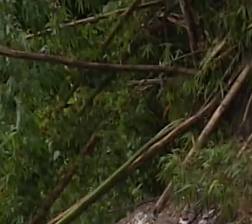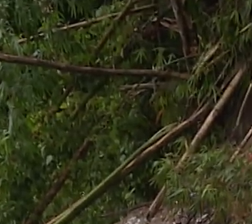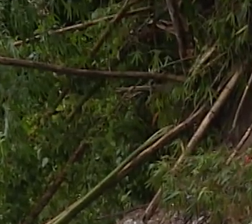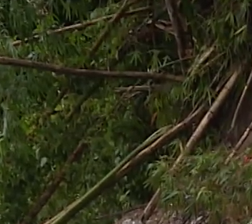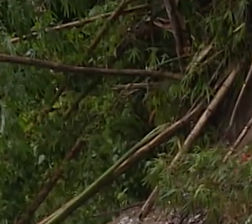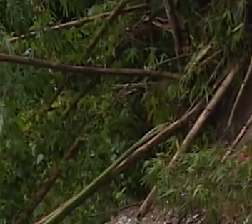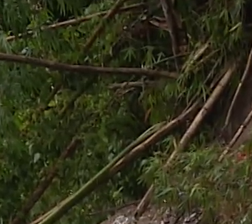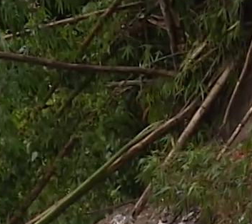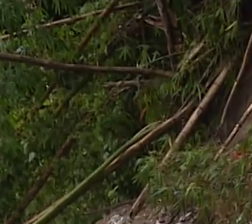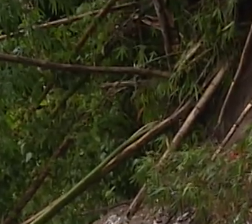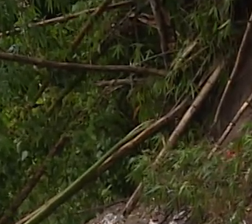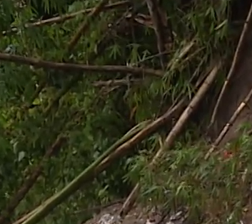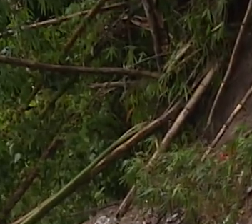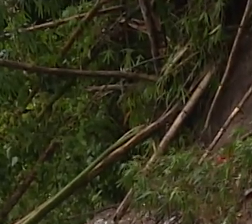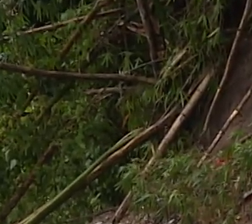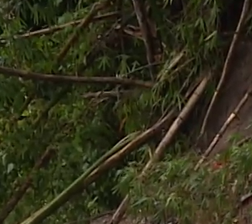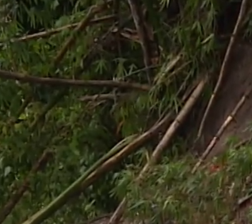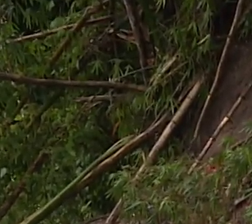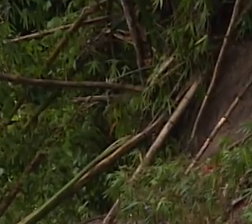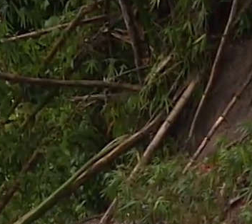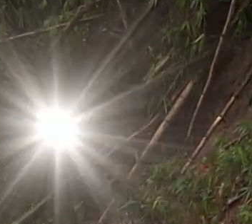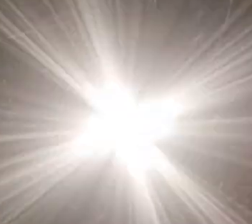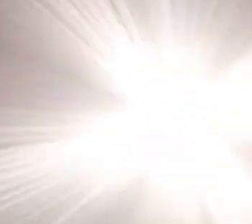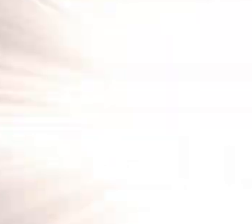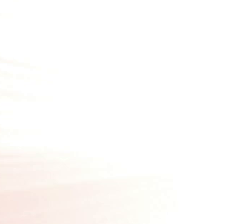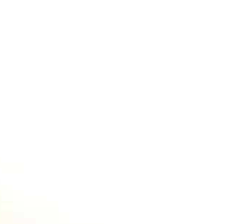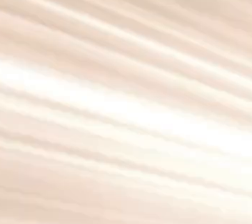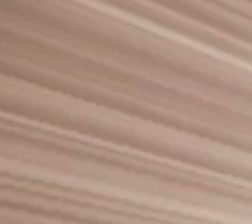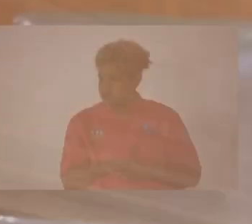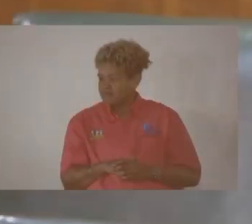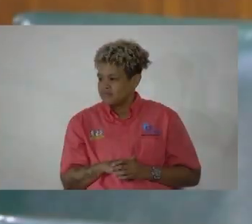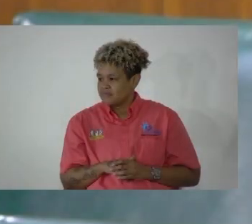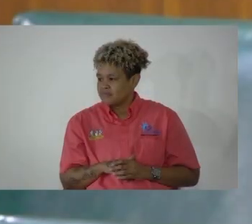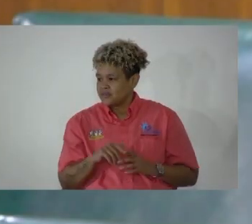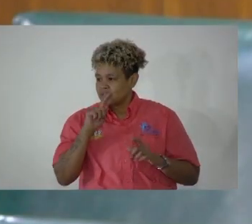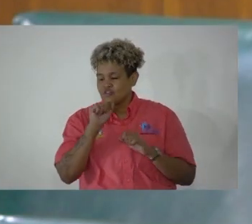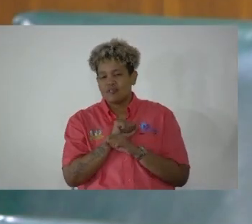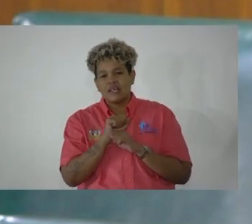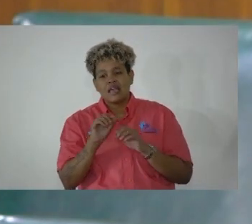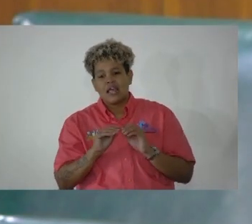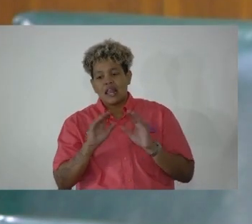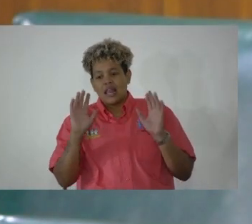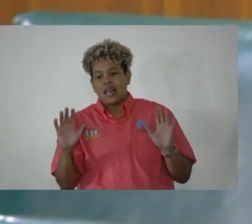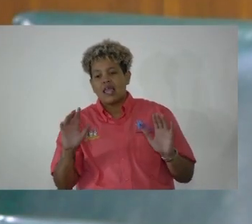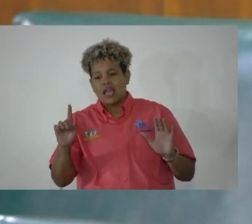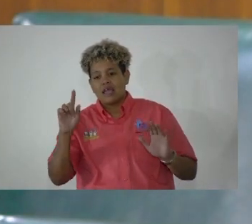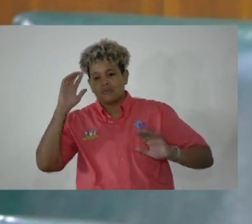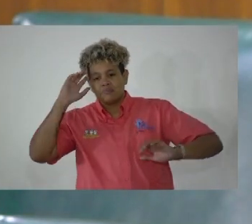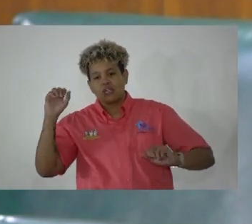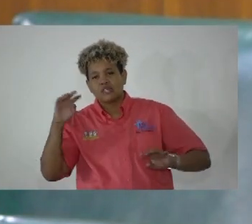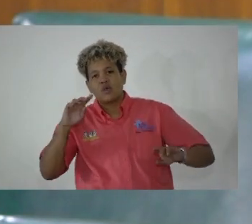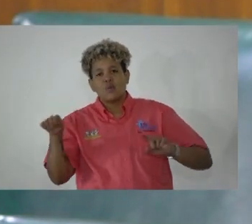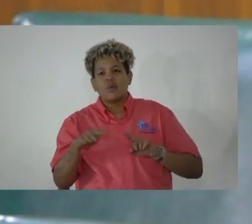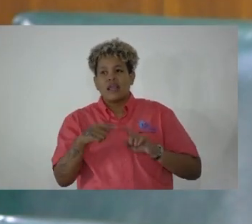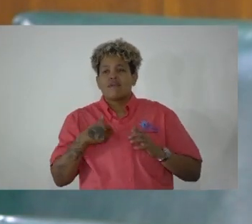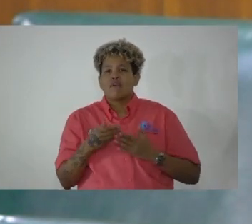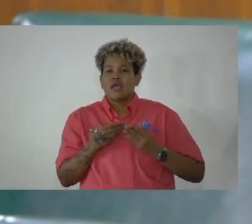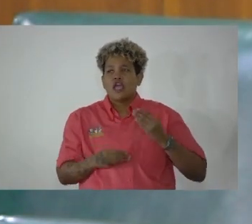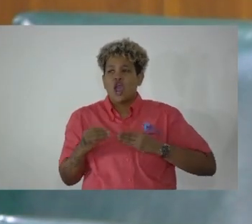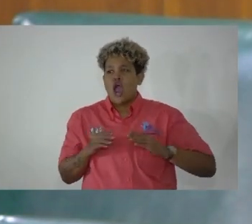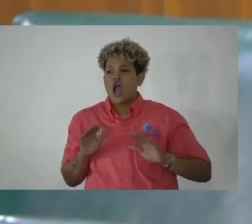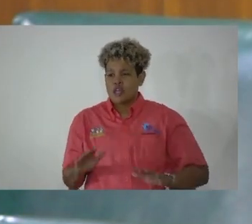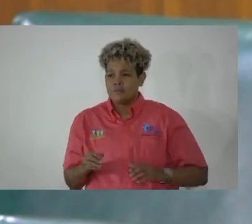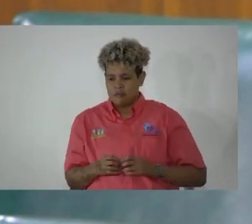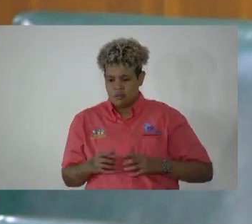Caribbean Catastrophe Risk Insurance Facility. Prime Minister Dr. Andrew Holness is lauding Don Webby